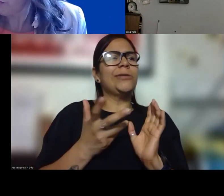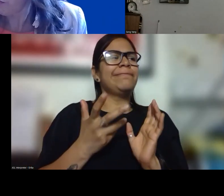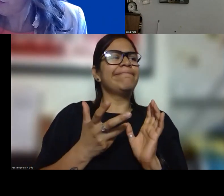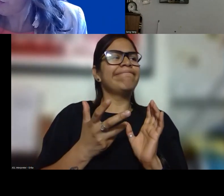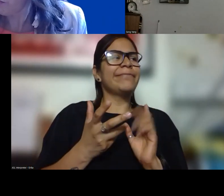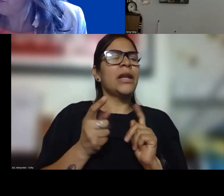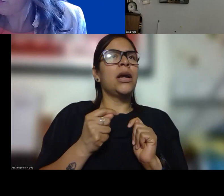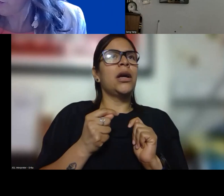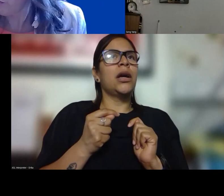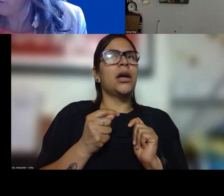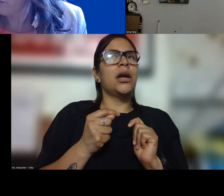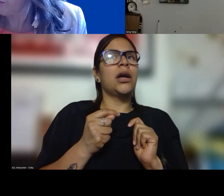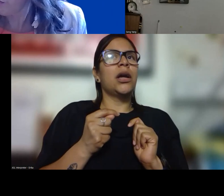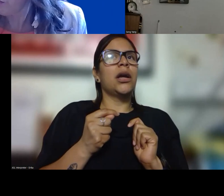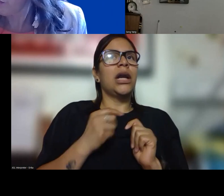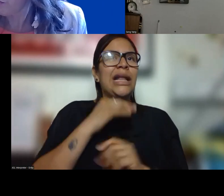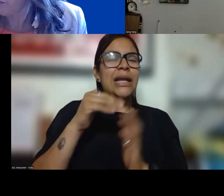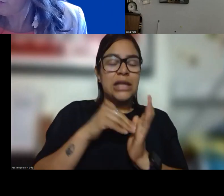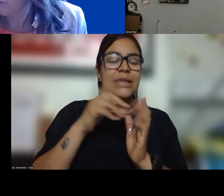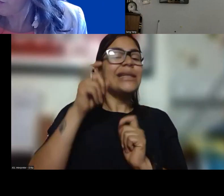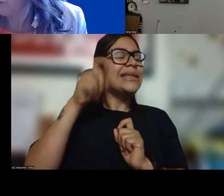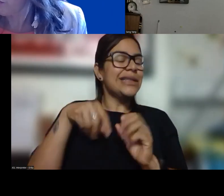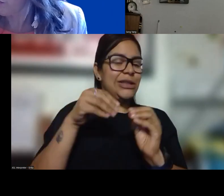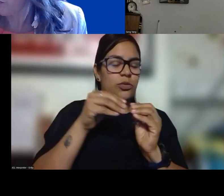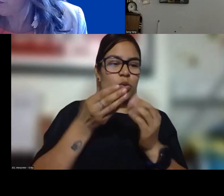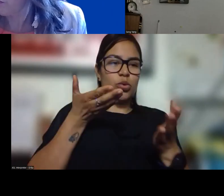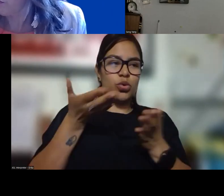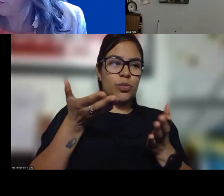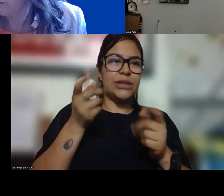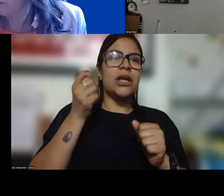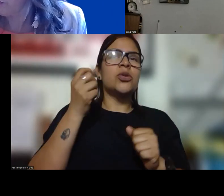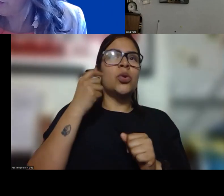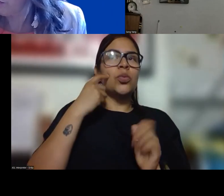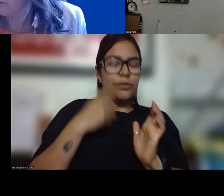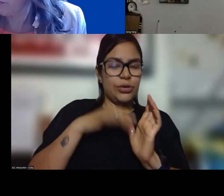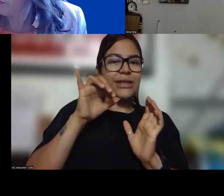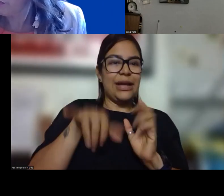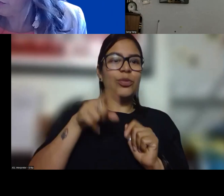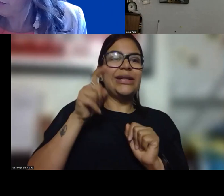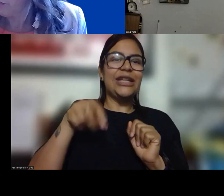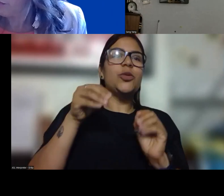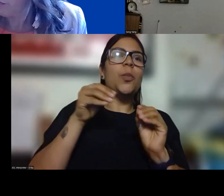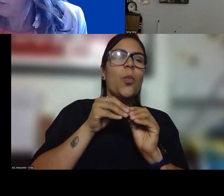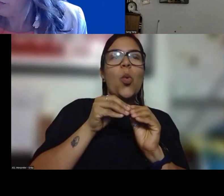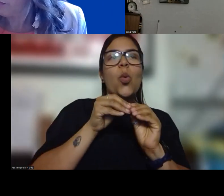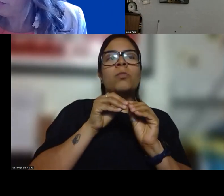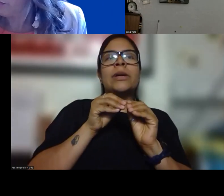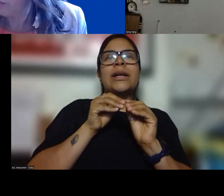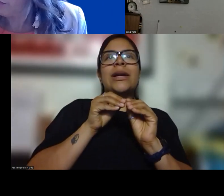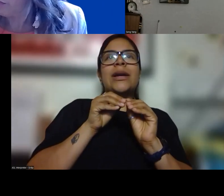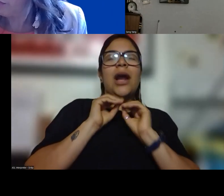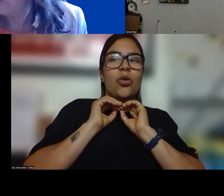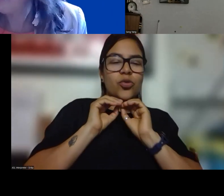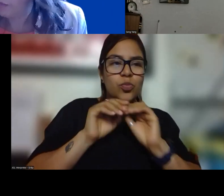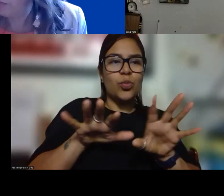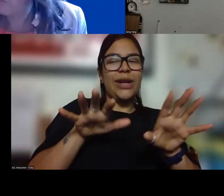poorer neighborhoods and tend to need more services. And so outreach strategies need to be really, very different. So anyway, I